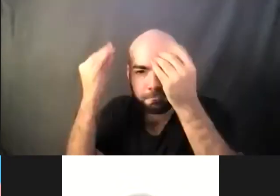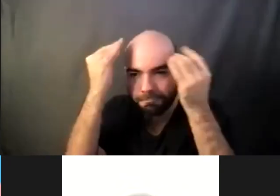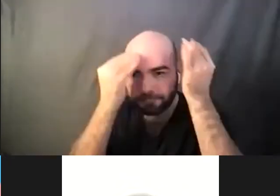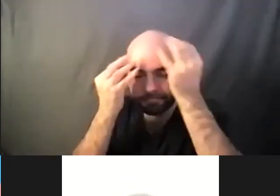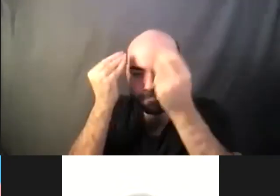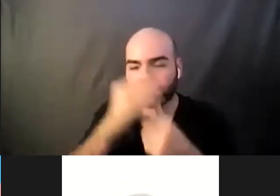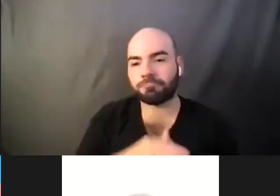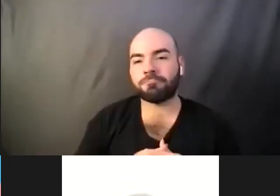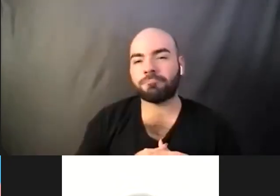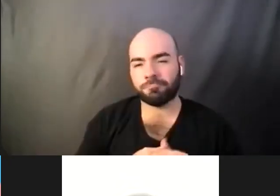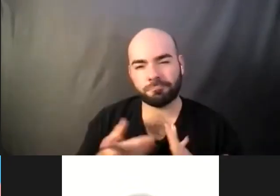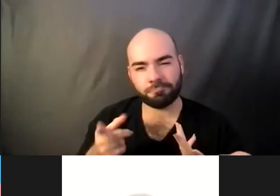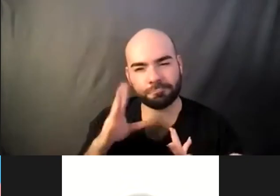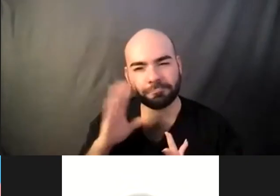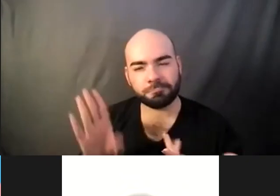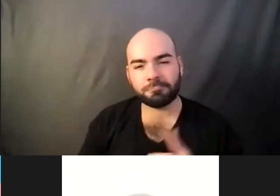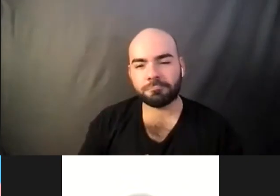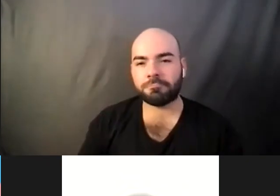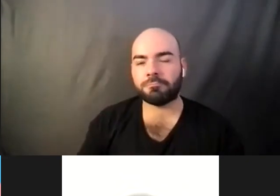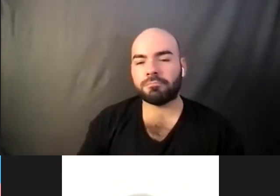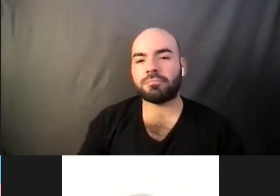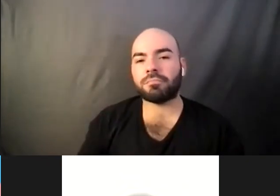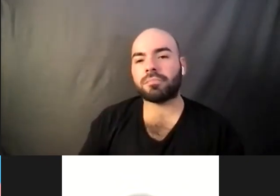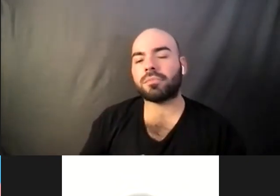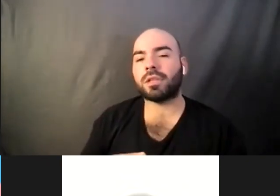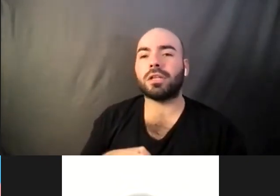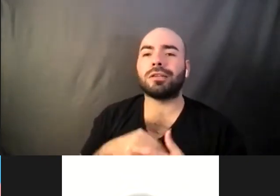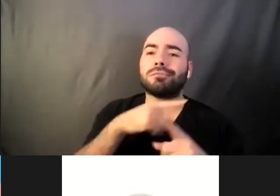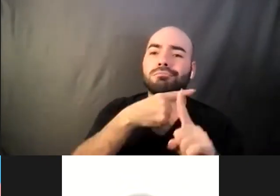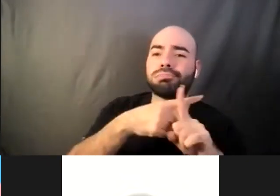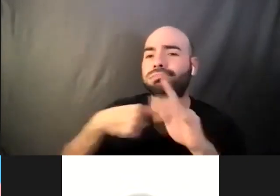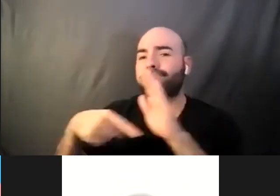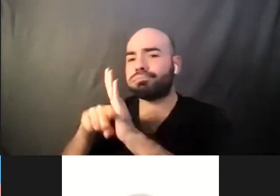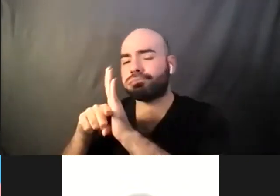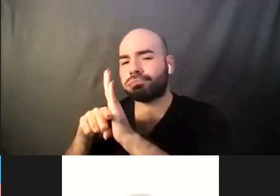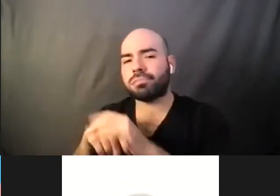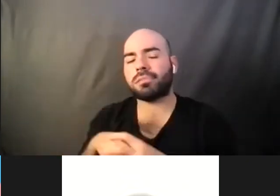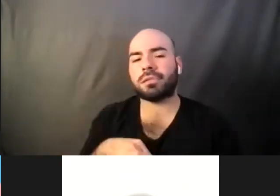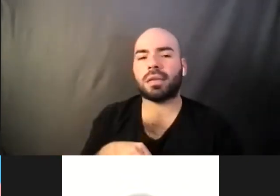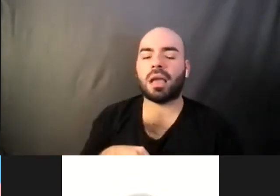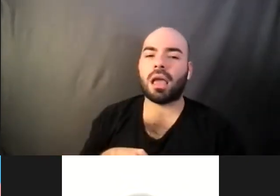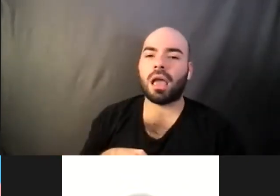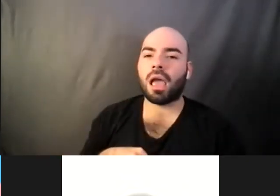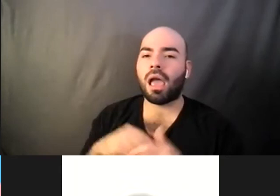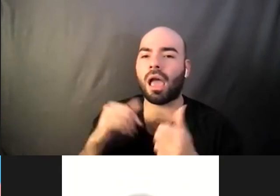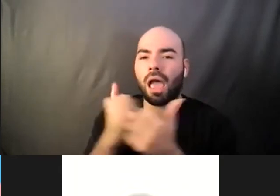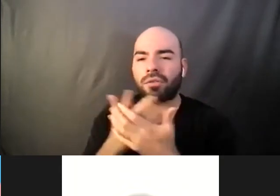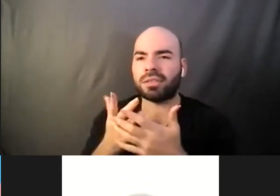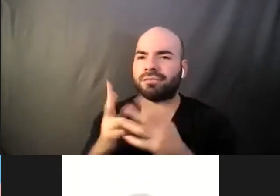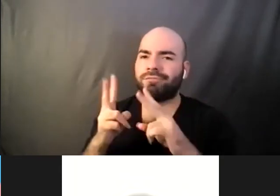you know, get into everything that you've done, the good and the bad, and not take, like, everything so seriously